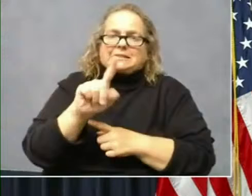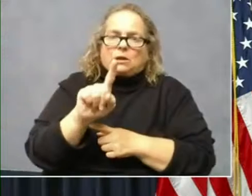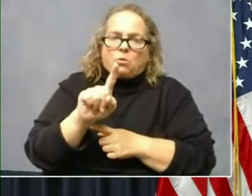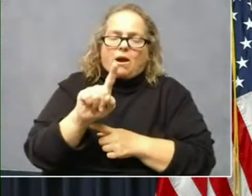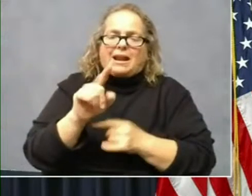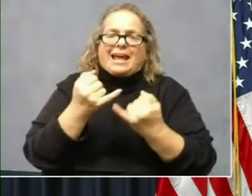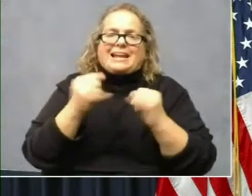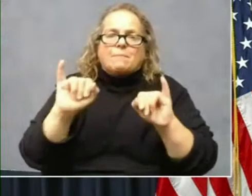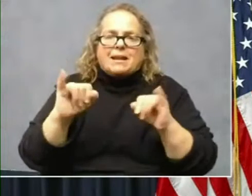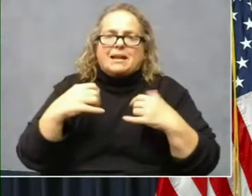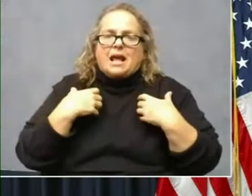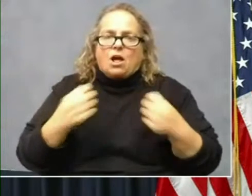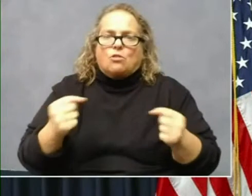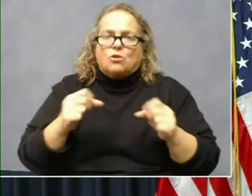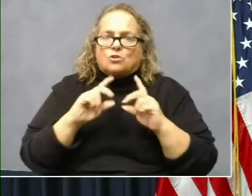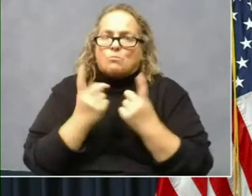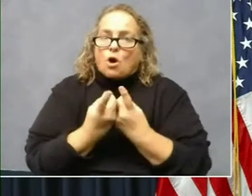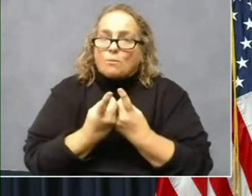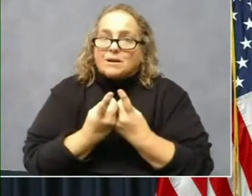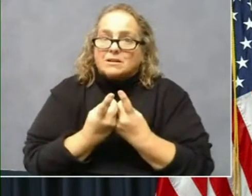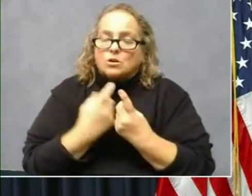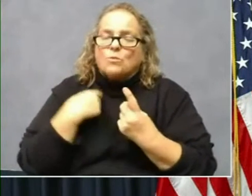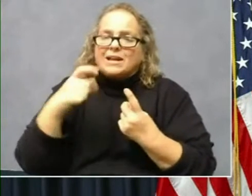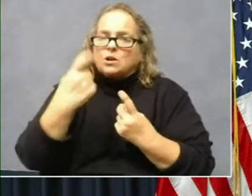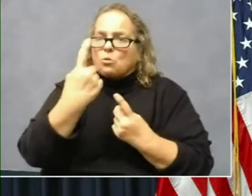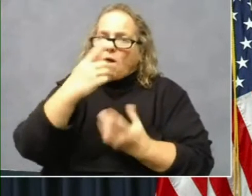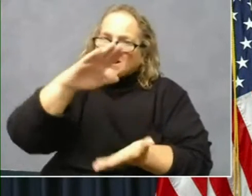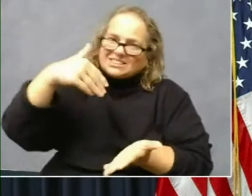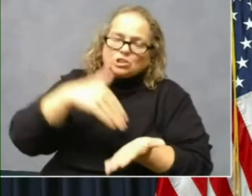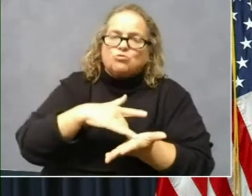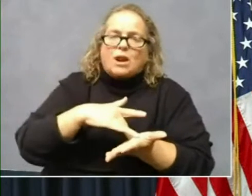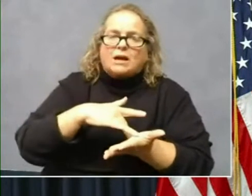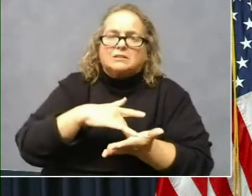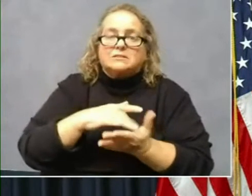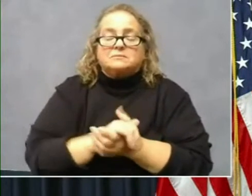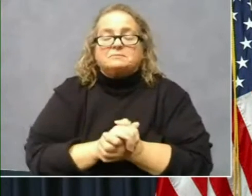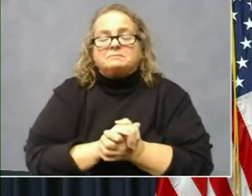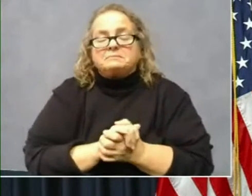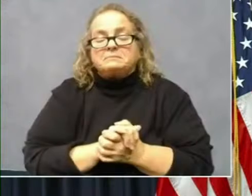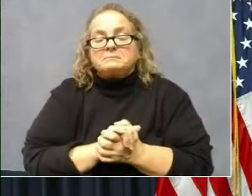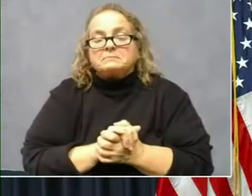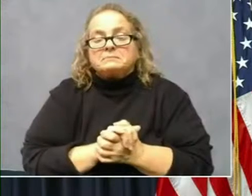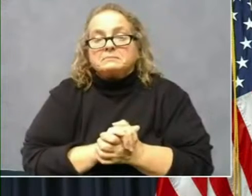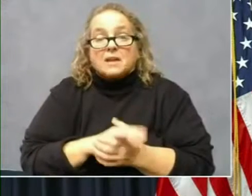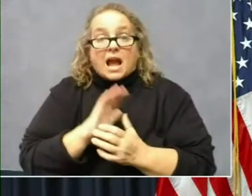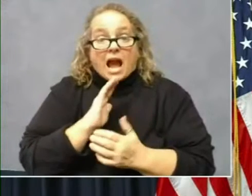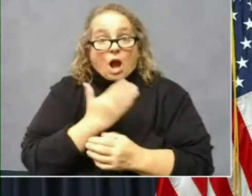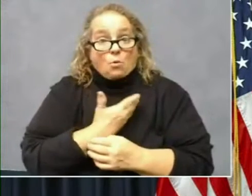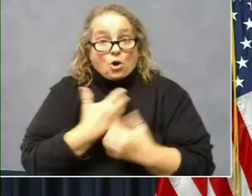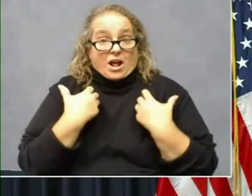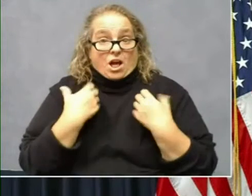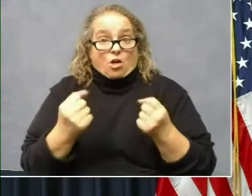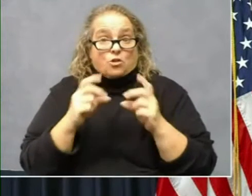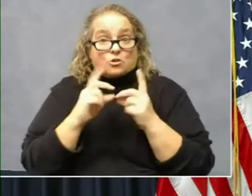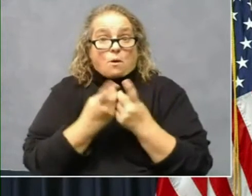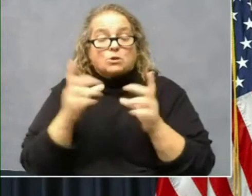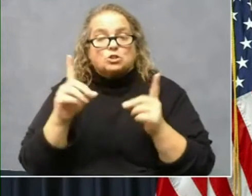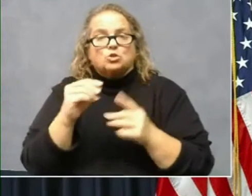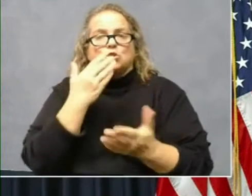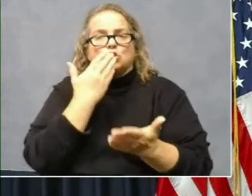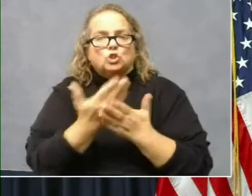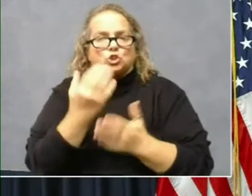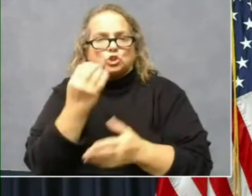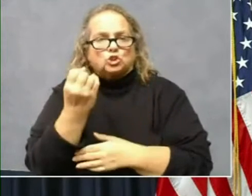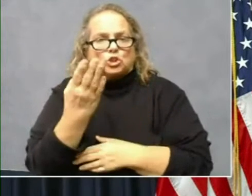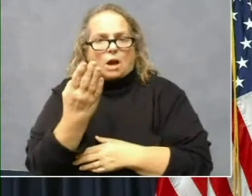Our local health departments work really hard, and they do a really good job, and they are connected to their communities, and I am so proud of them. I think the